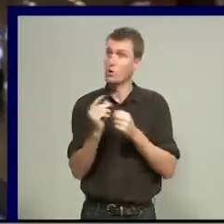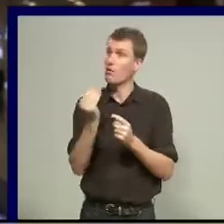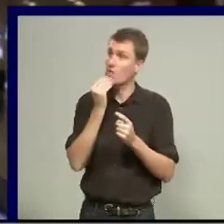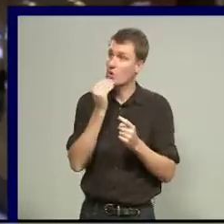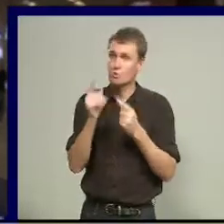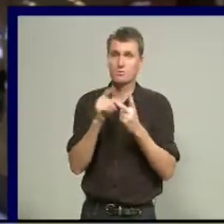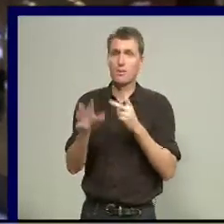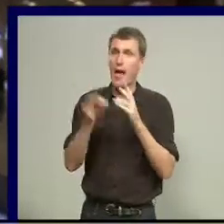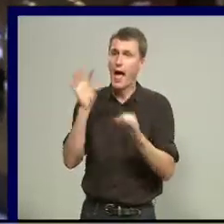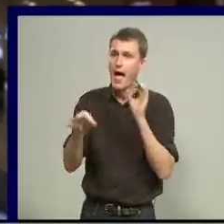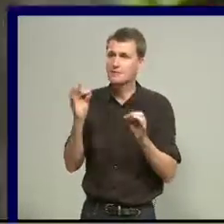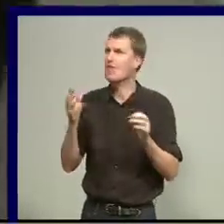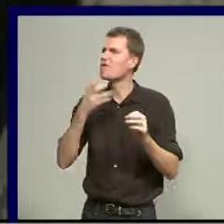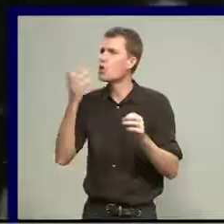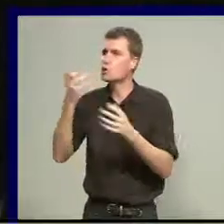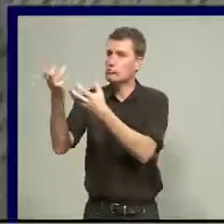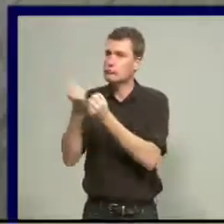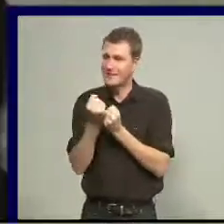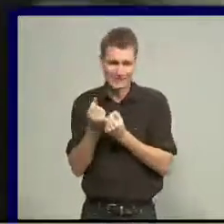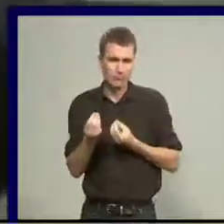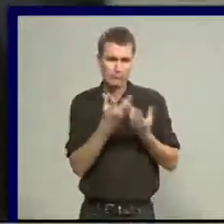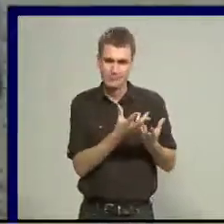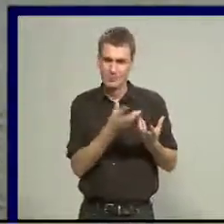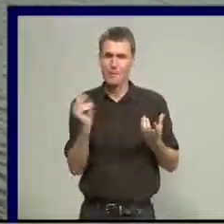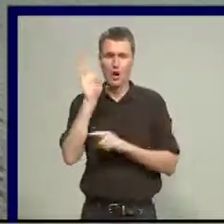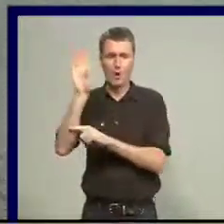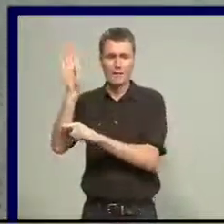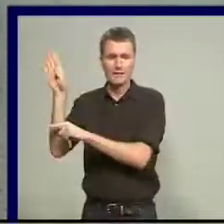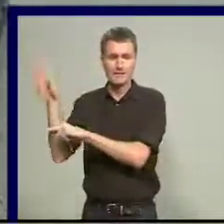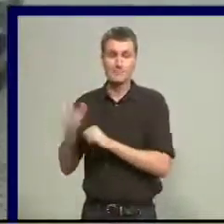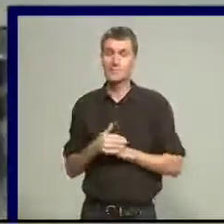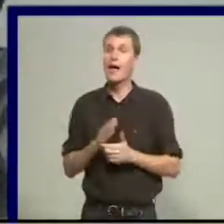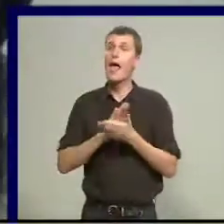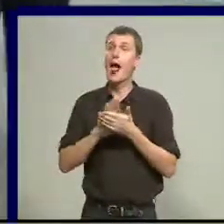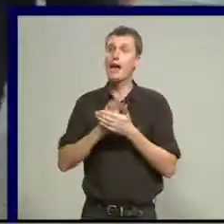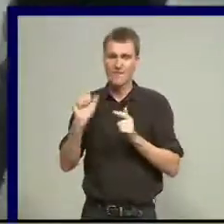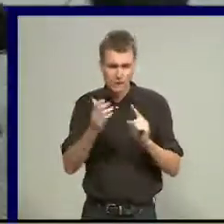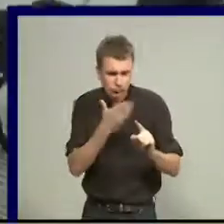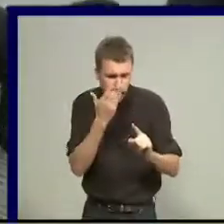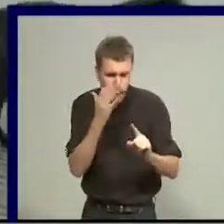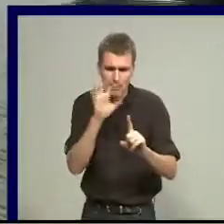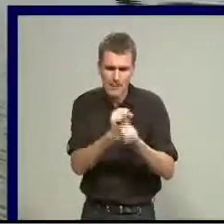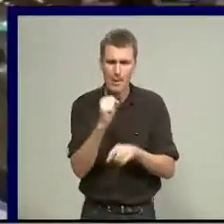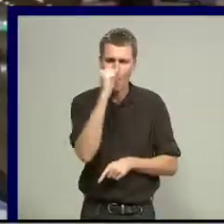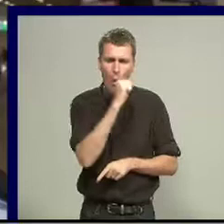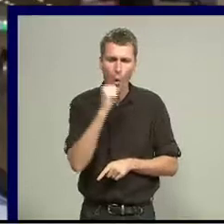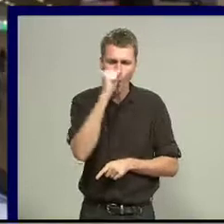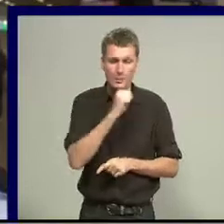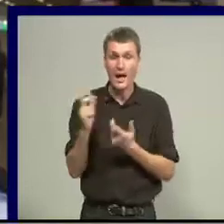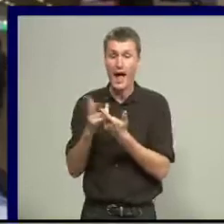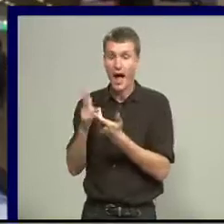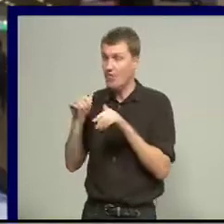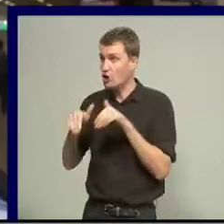products that you might not be able to get in New Zealand. Helga has already sniffed out a bag of pork, and other dogs have recently made a large find. We